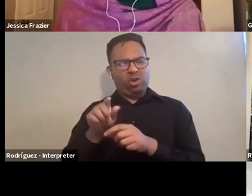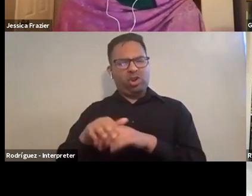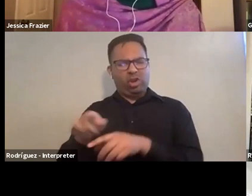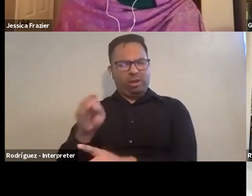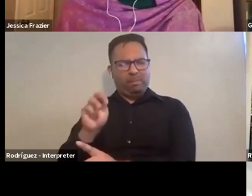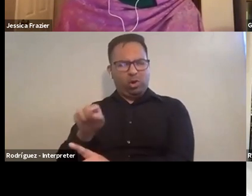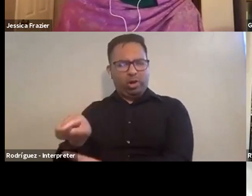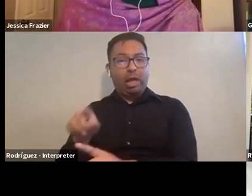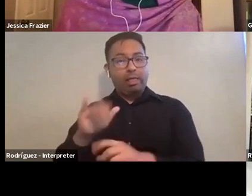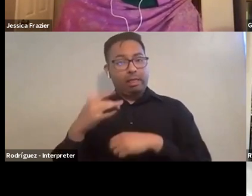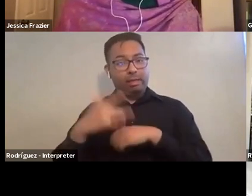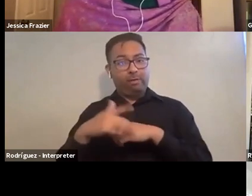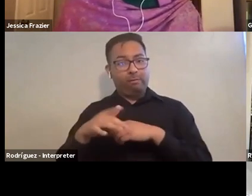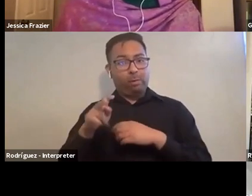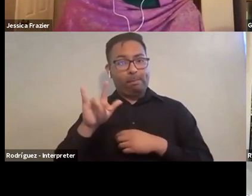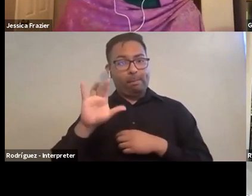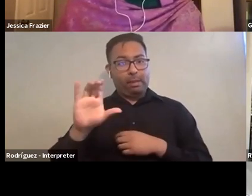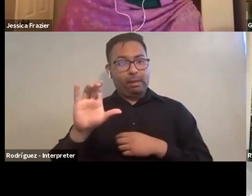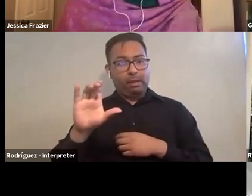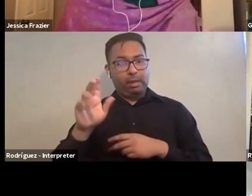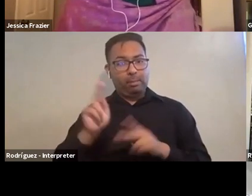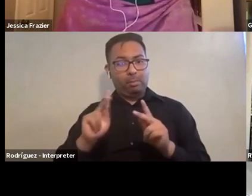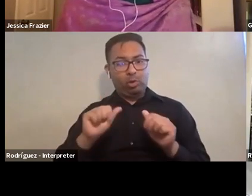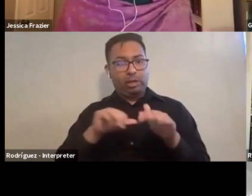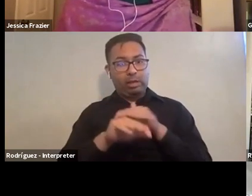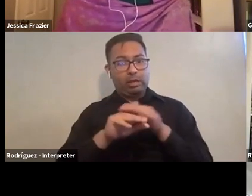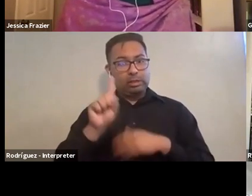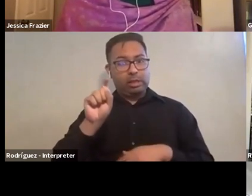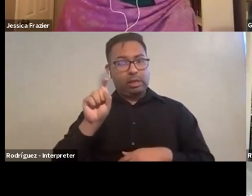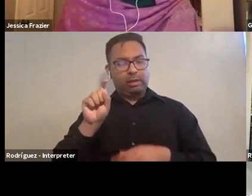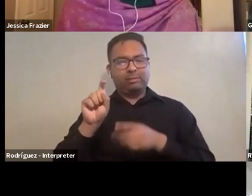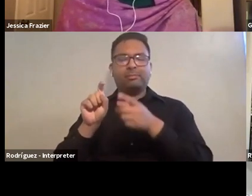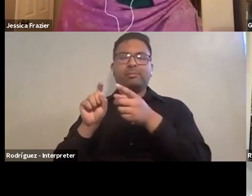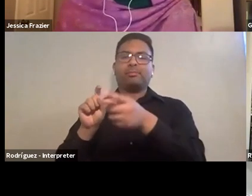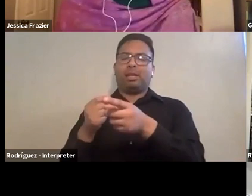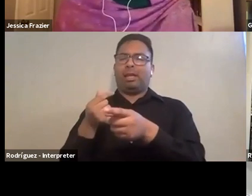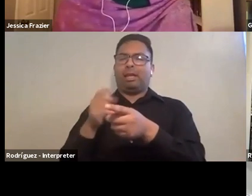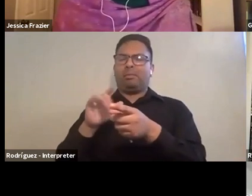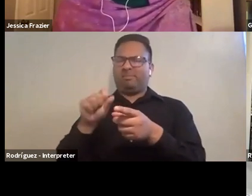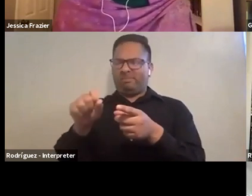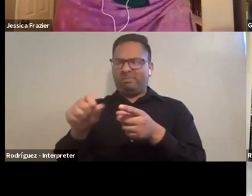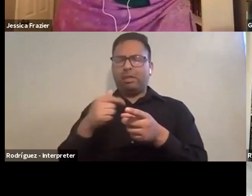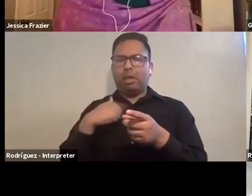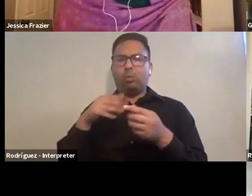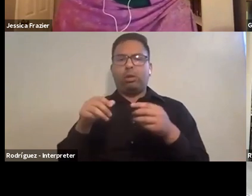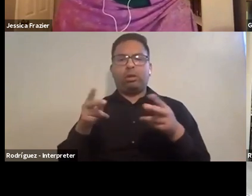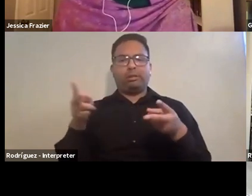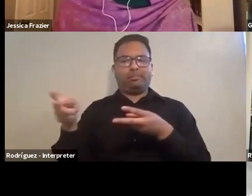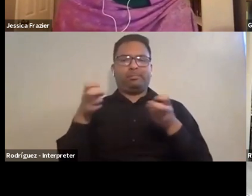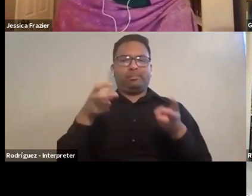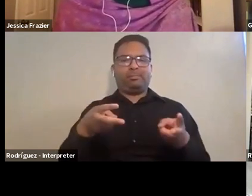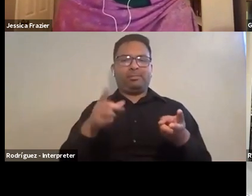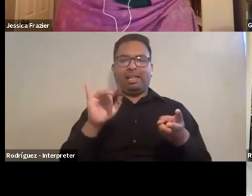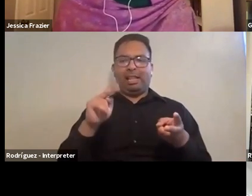is available to the public, where people could find that. I'm gonna paste on the chat a link where you can get to read my